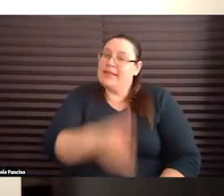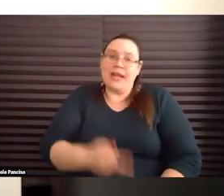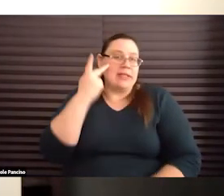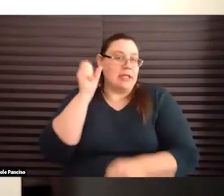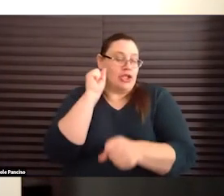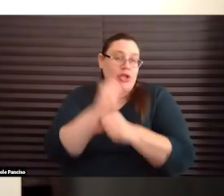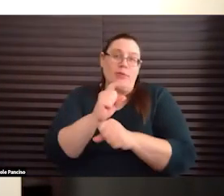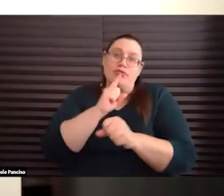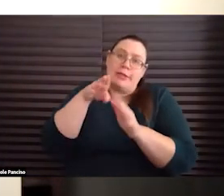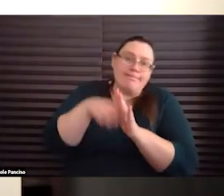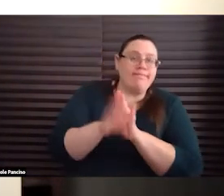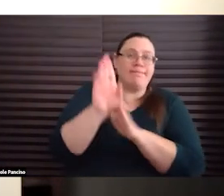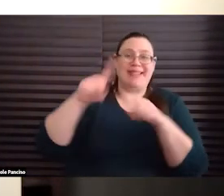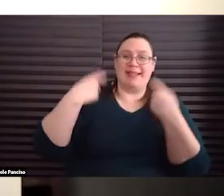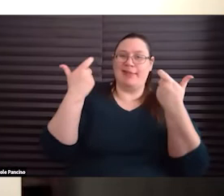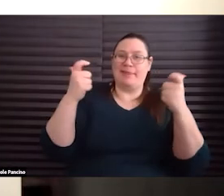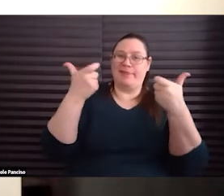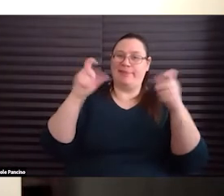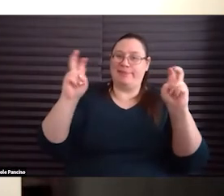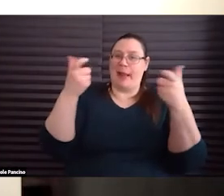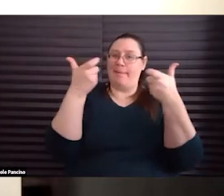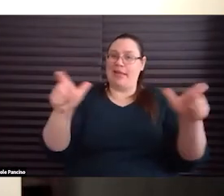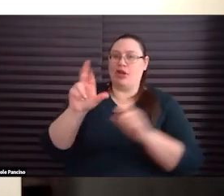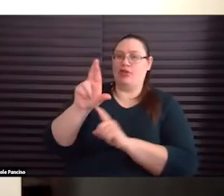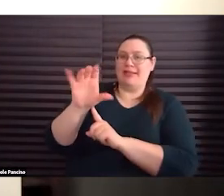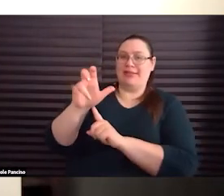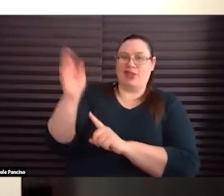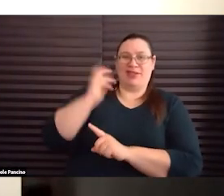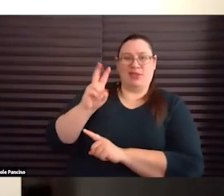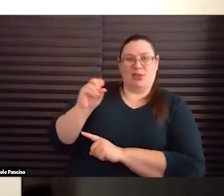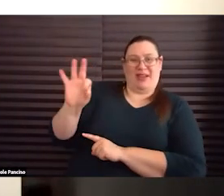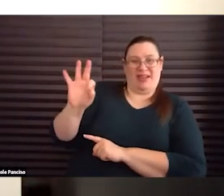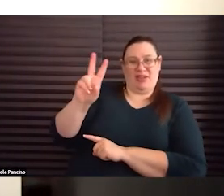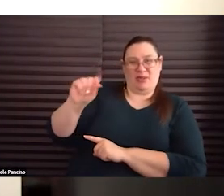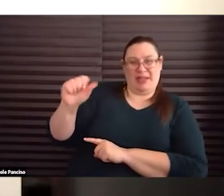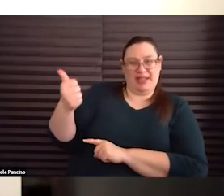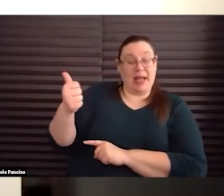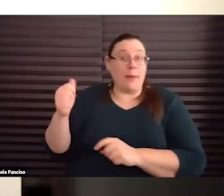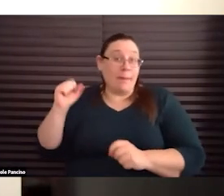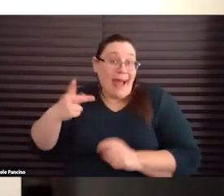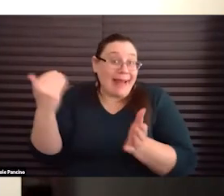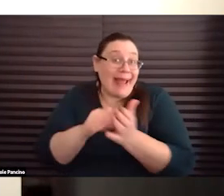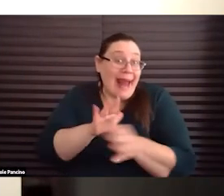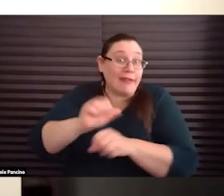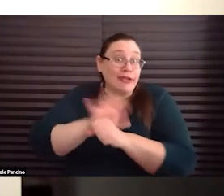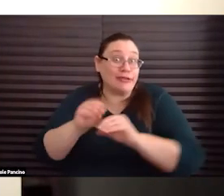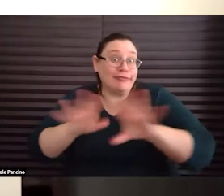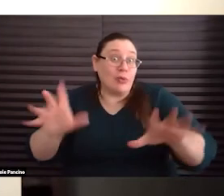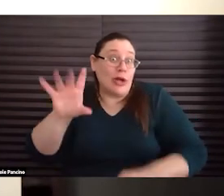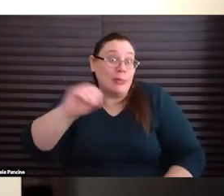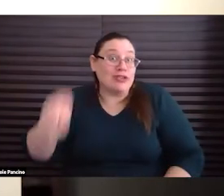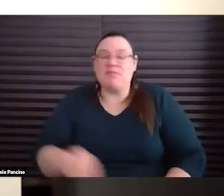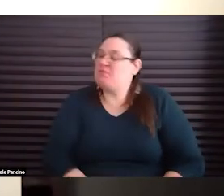the big recession. They're not going to come fully back after the pandemic. And I worry because if